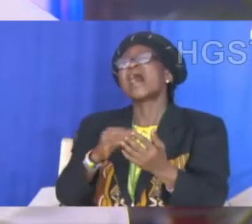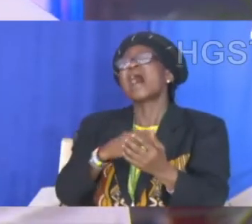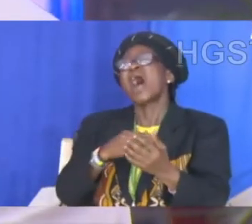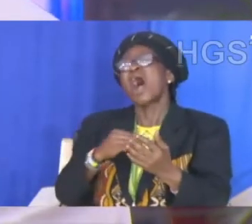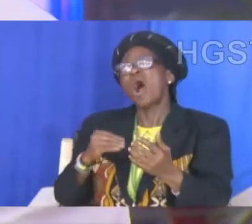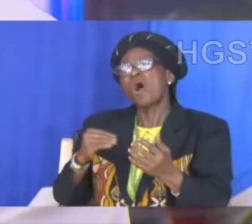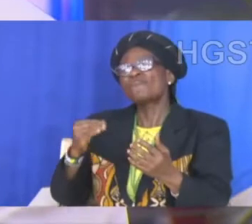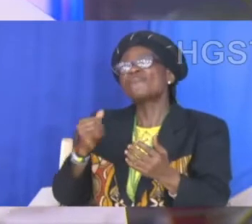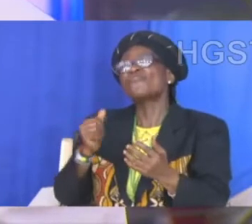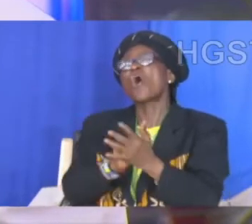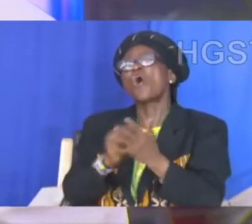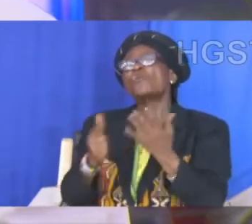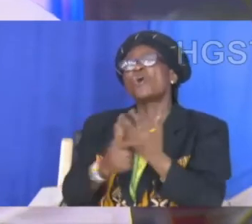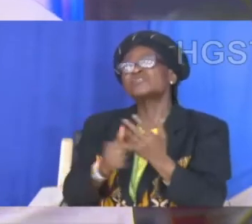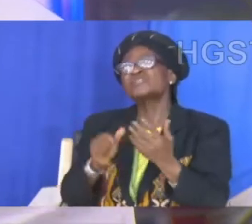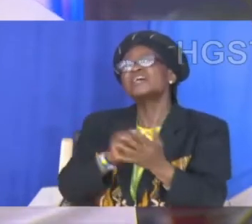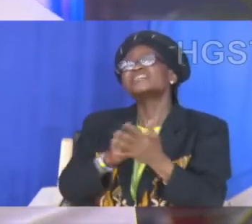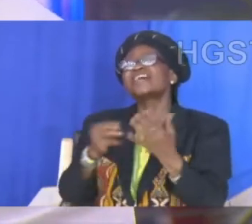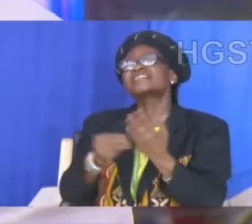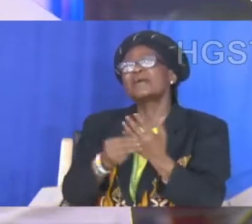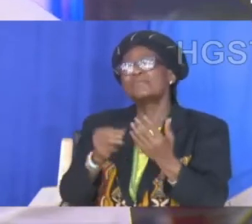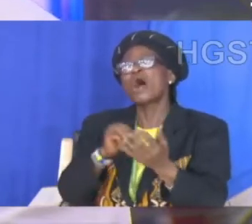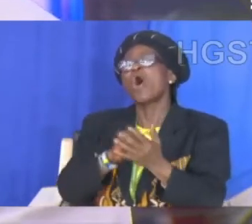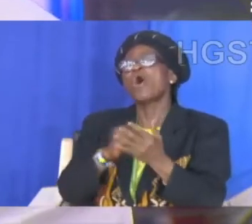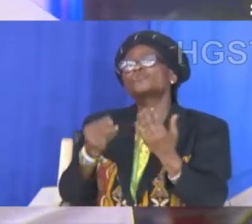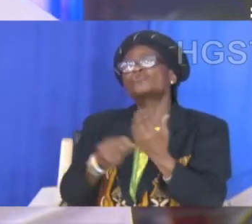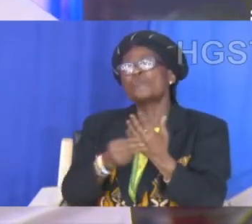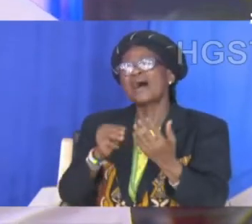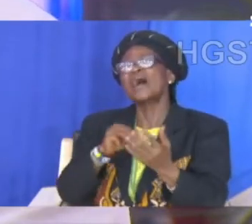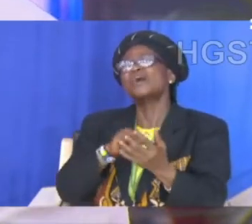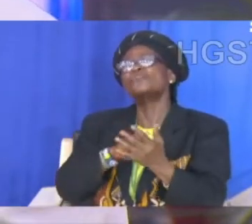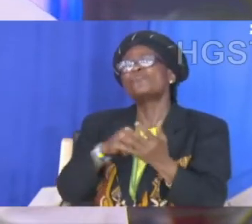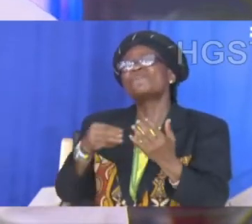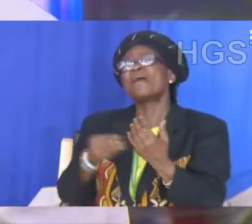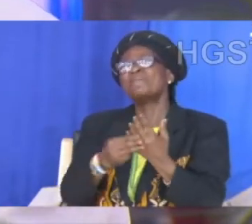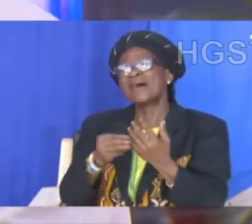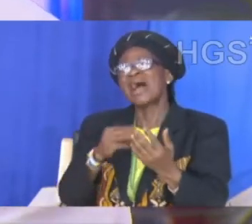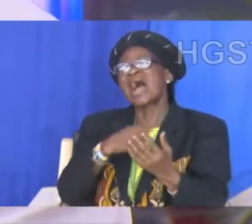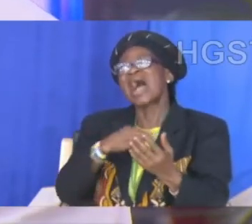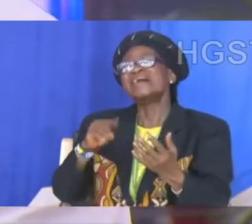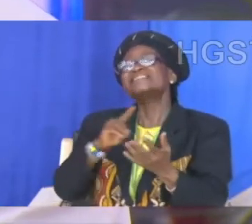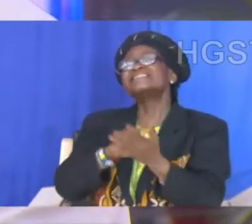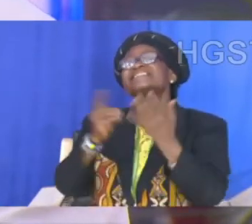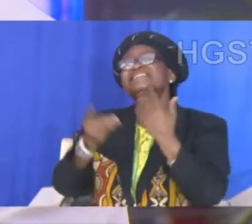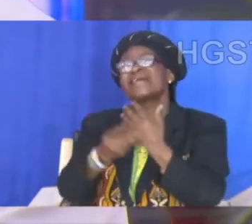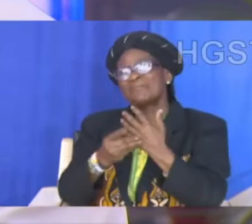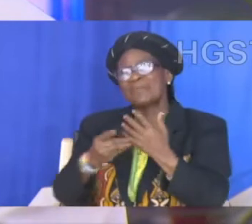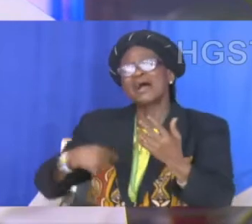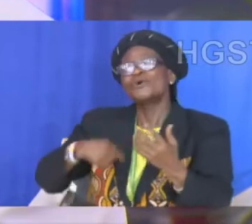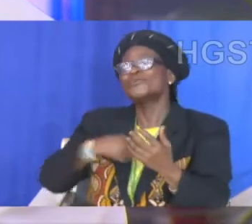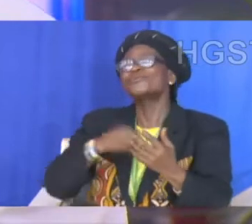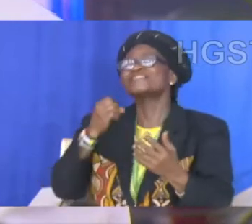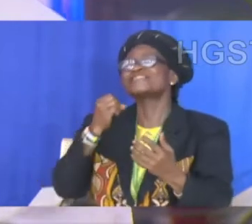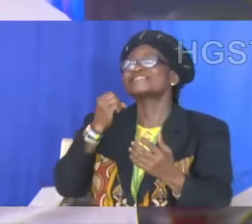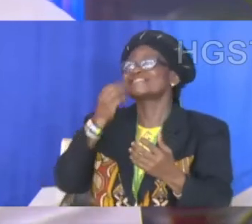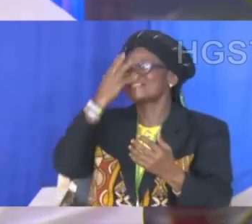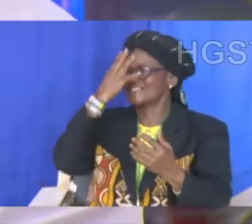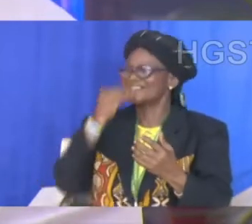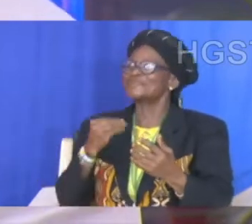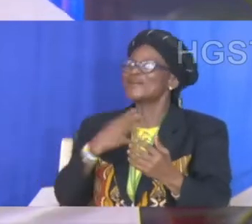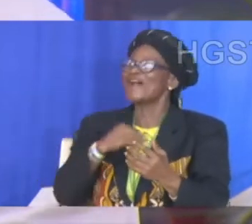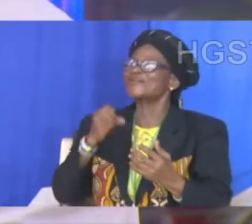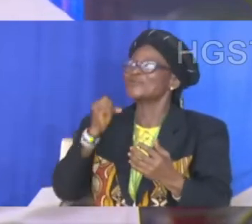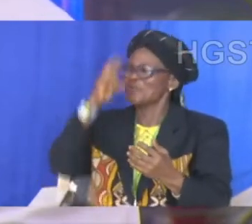of August, September, October, November, December, that we slept and we woke up. We thank